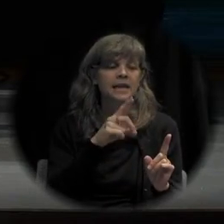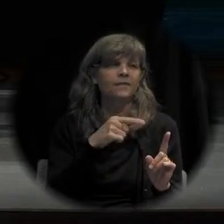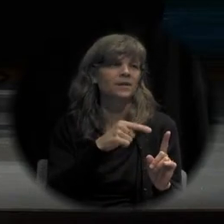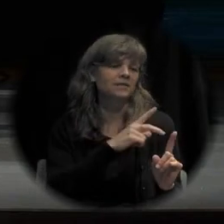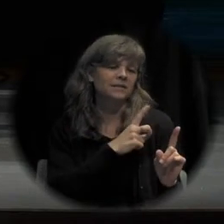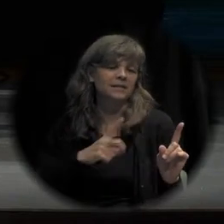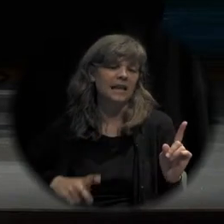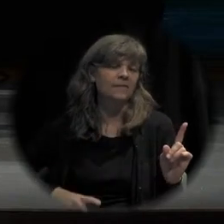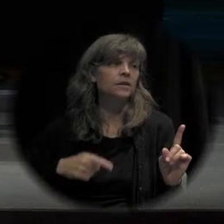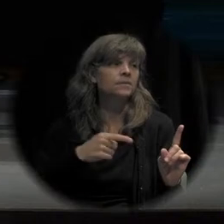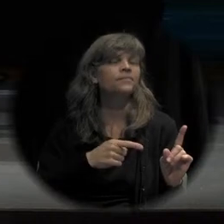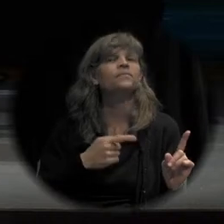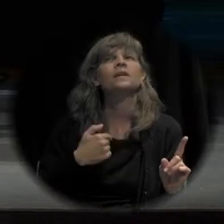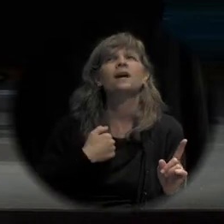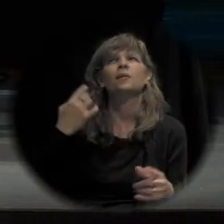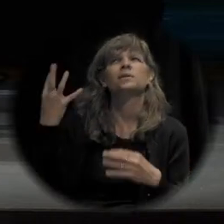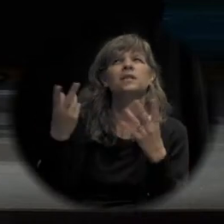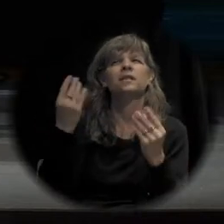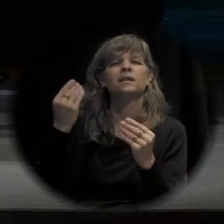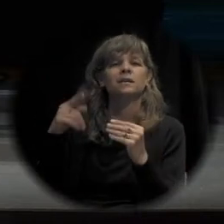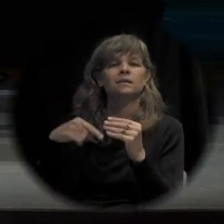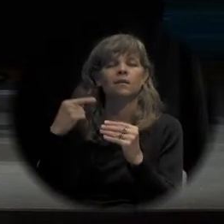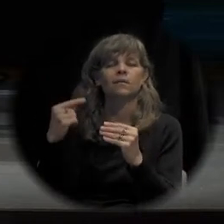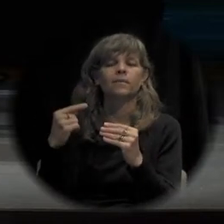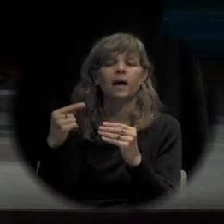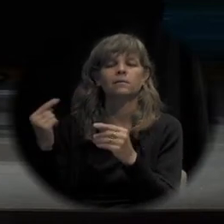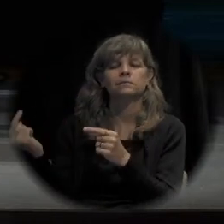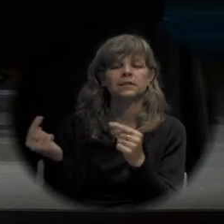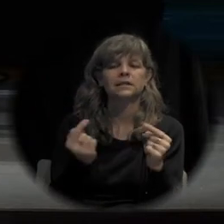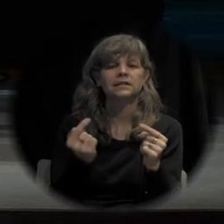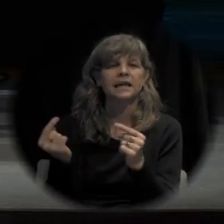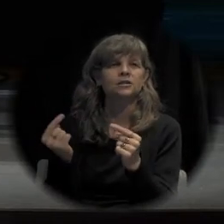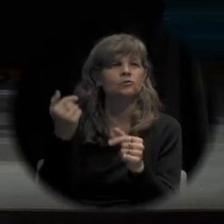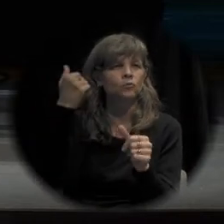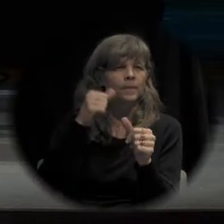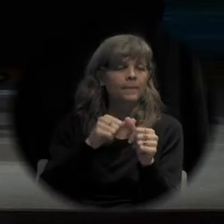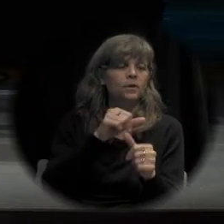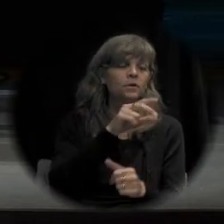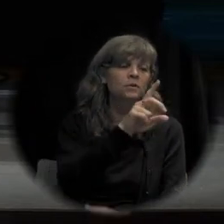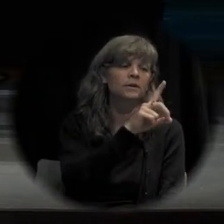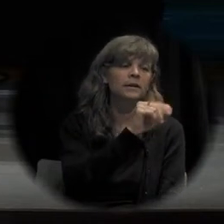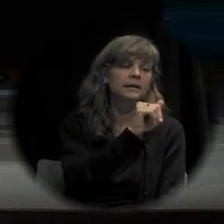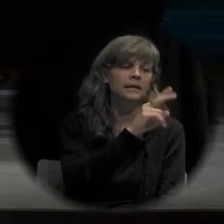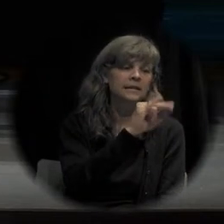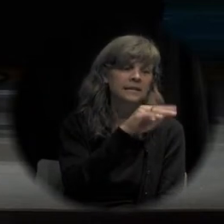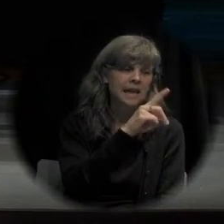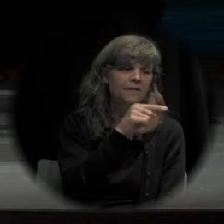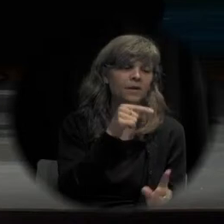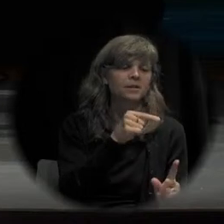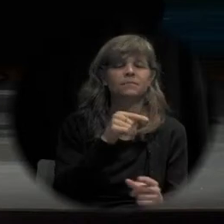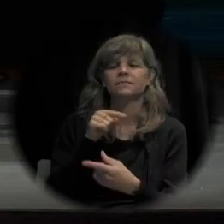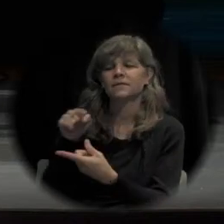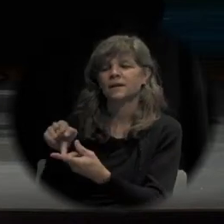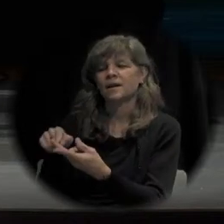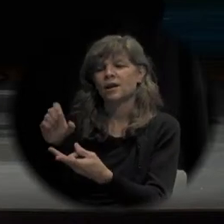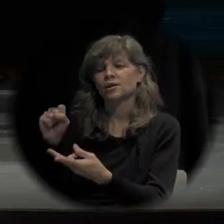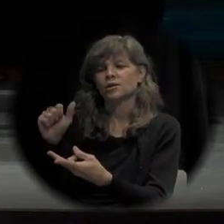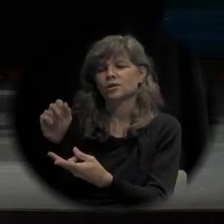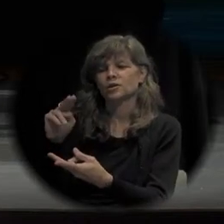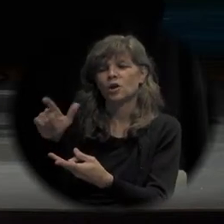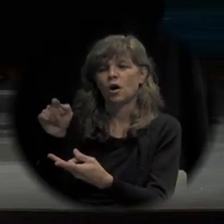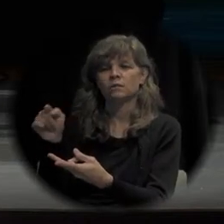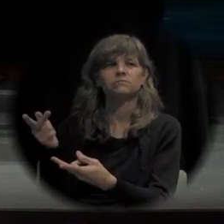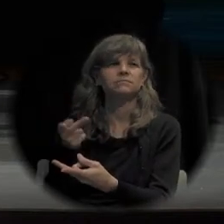As I was thinking about this, as I was thinking about the tensions between David and Saul and this whole thing about how long it took for David to become king, it's kind of